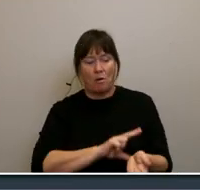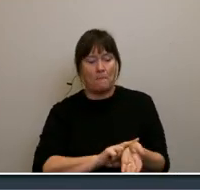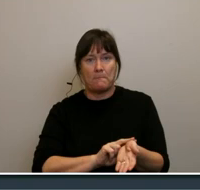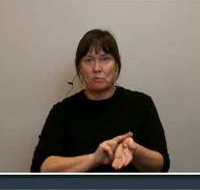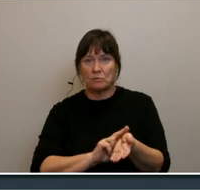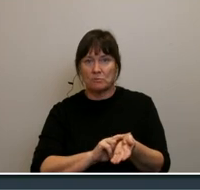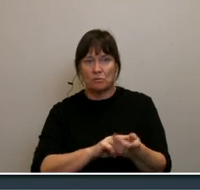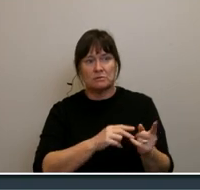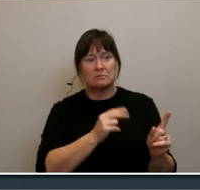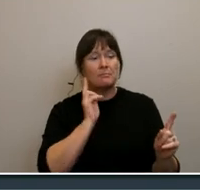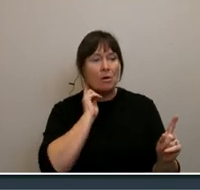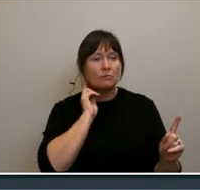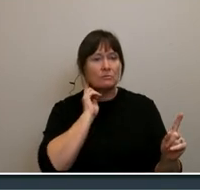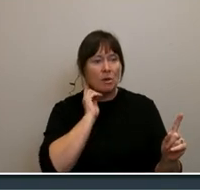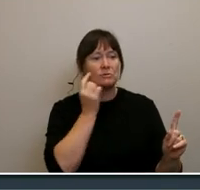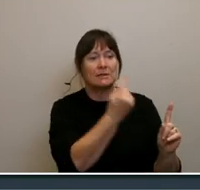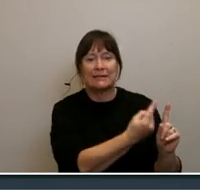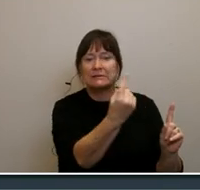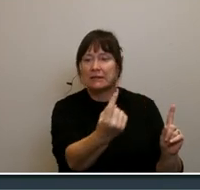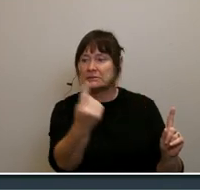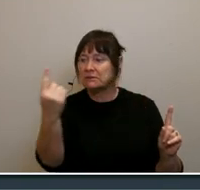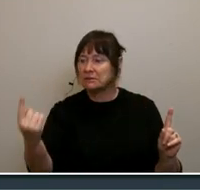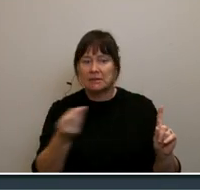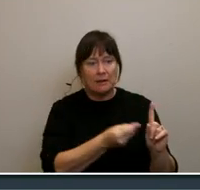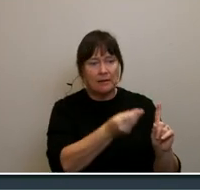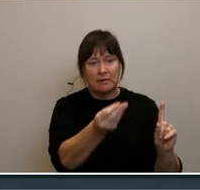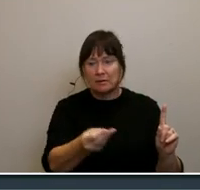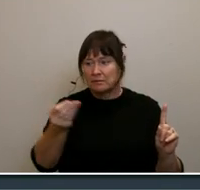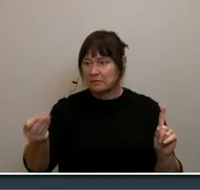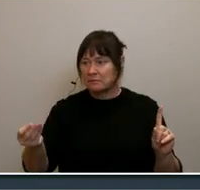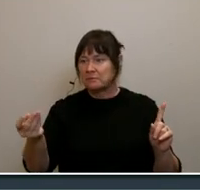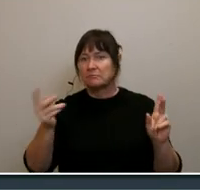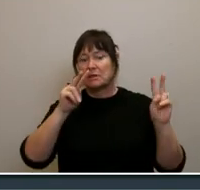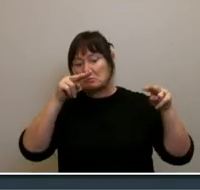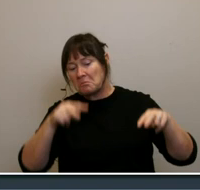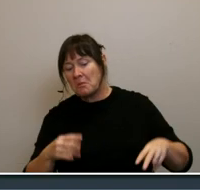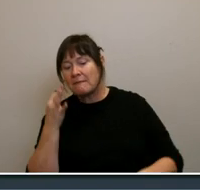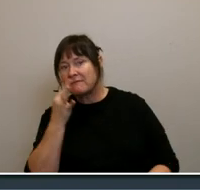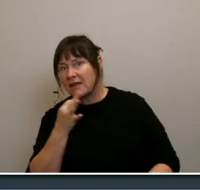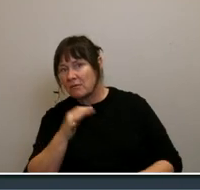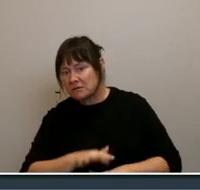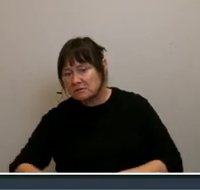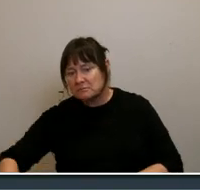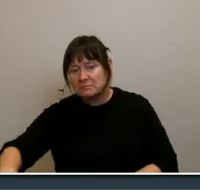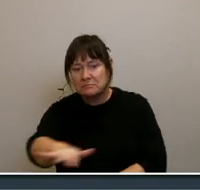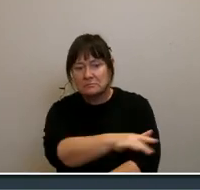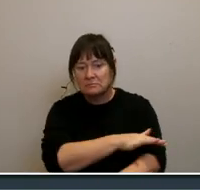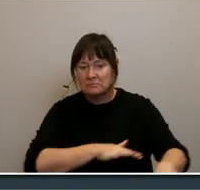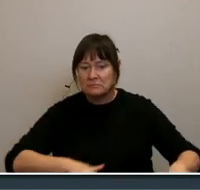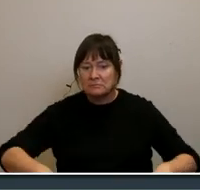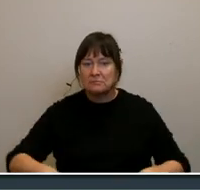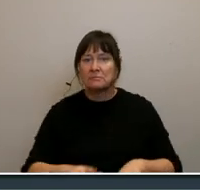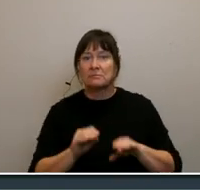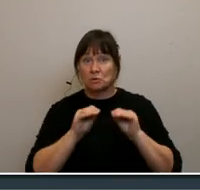beats in every stranger's throat, and also there within the flowered ground beneath our feet. And teach us